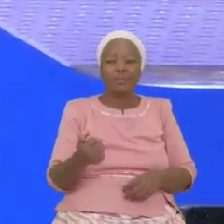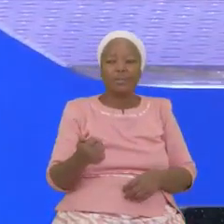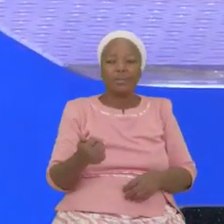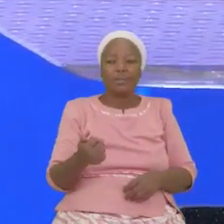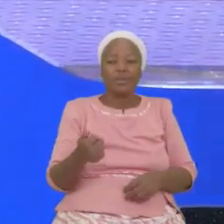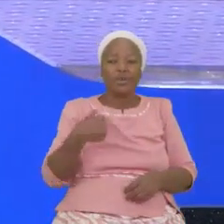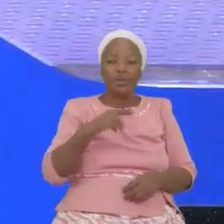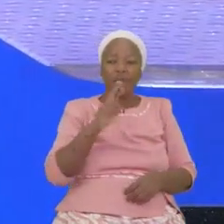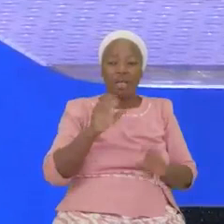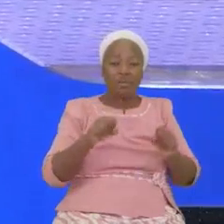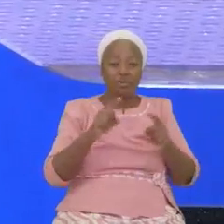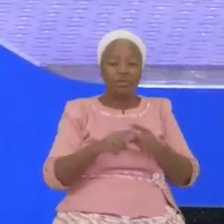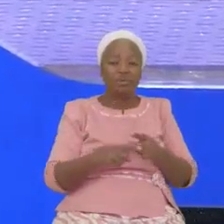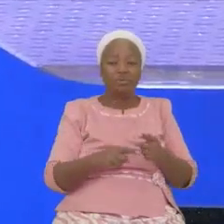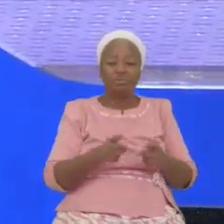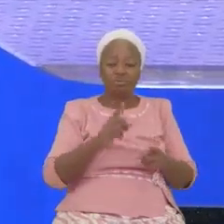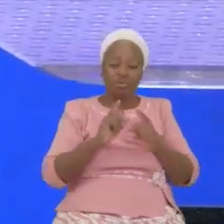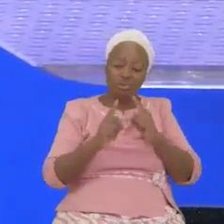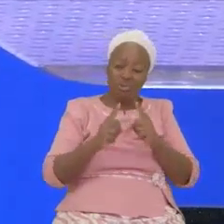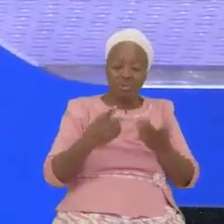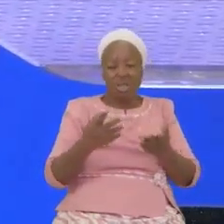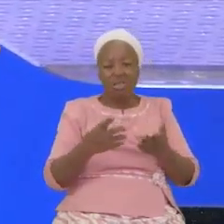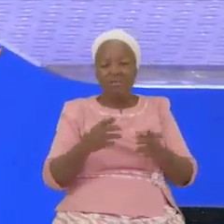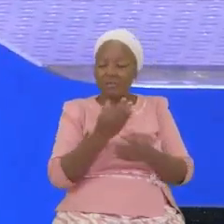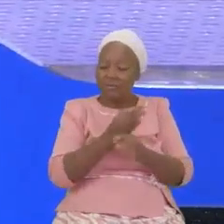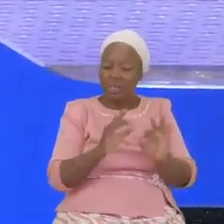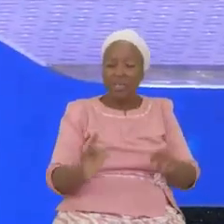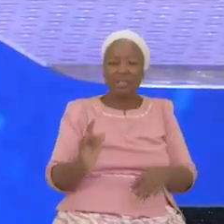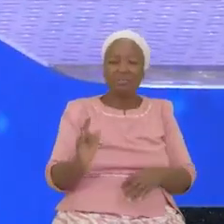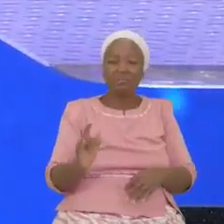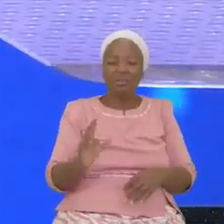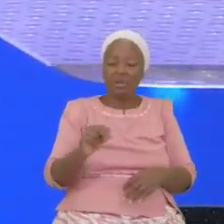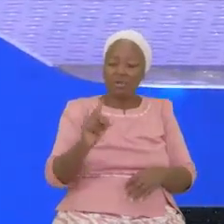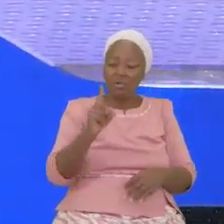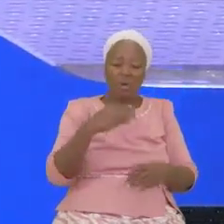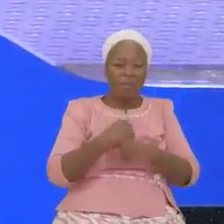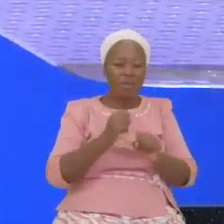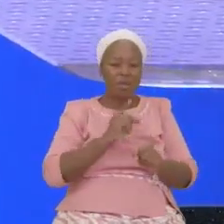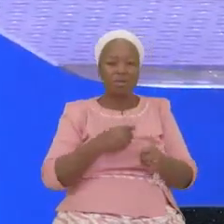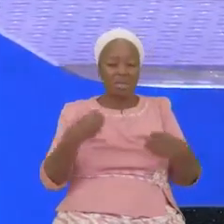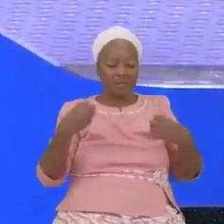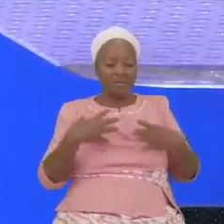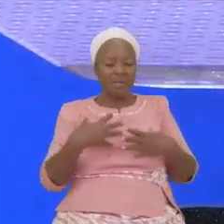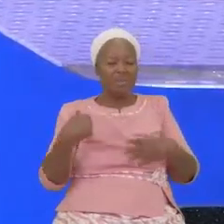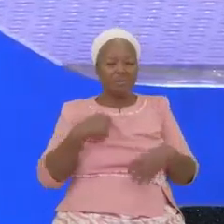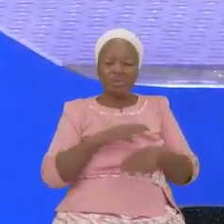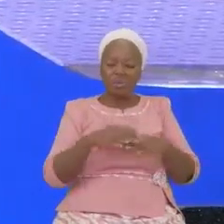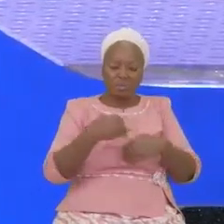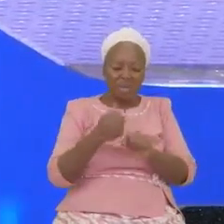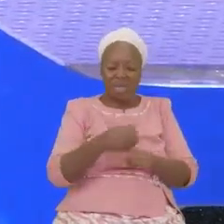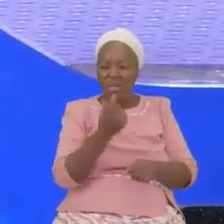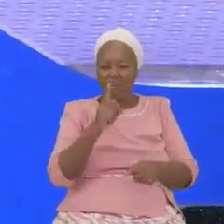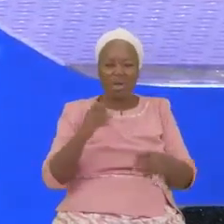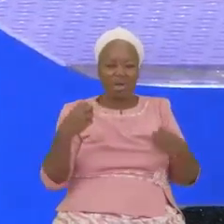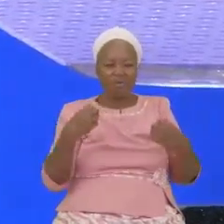We're able to express ourselves. Nobody makes us afraid. We don't make anybody